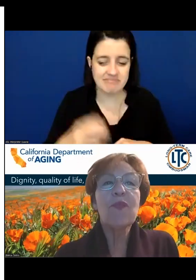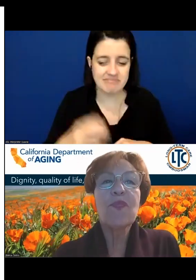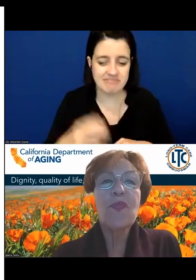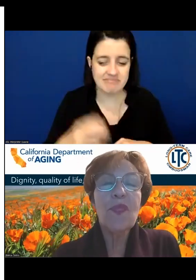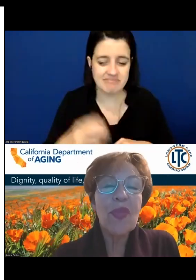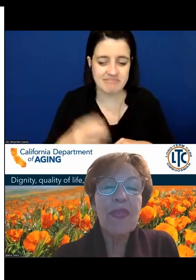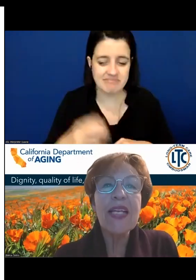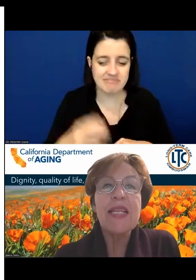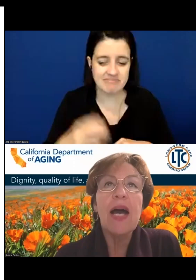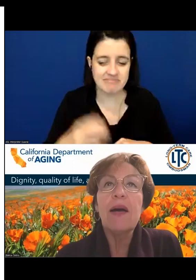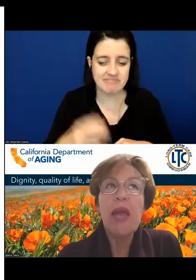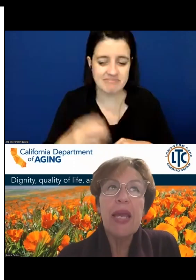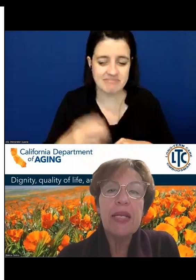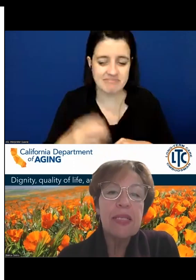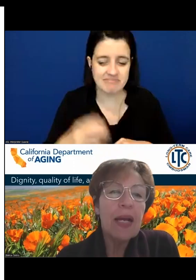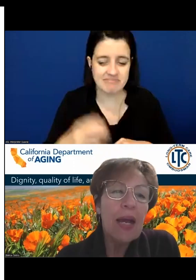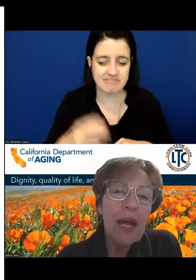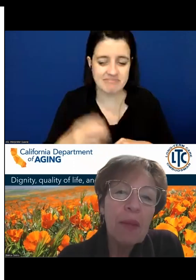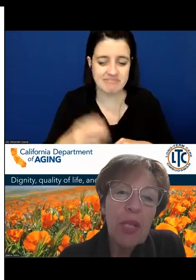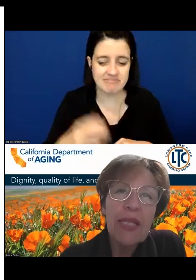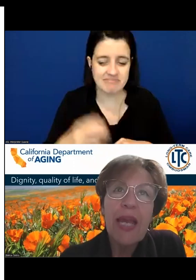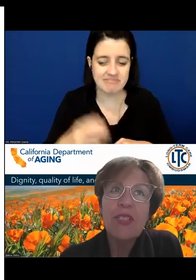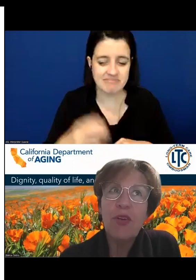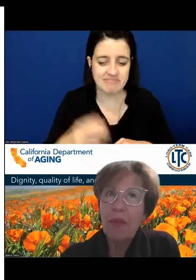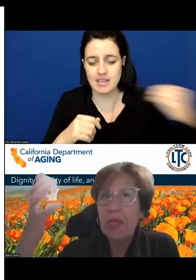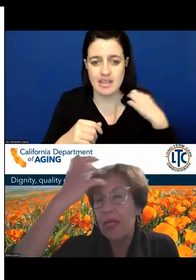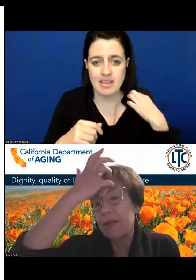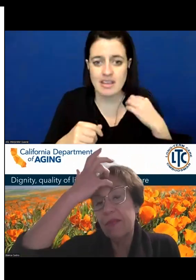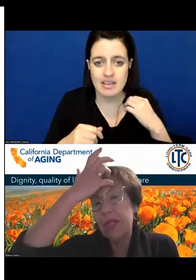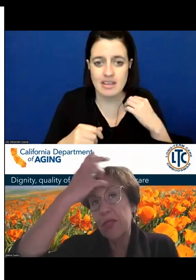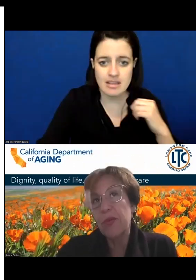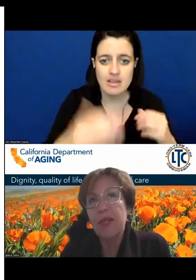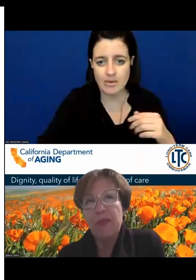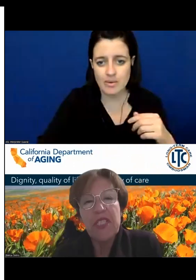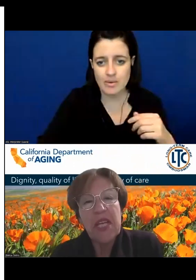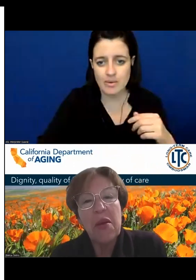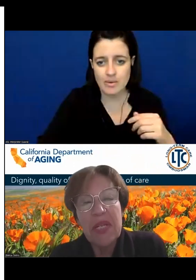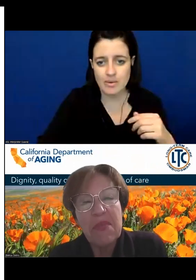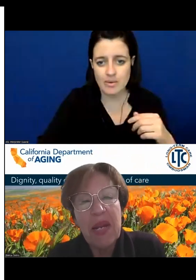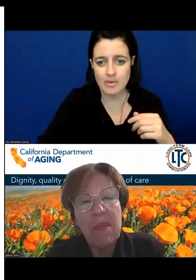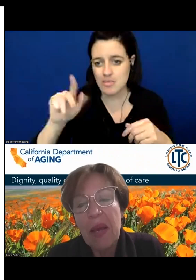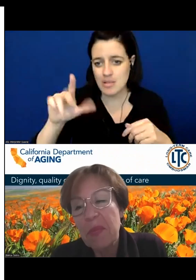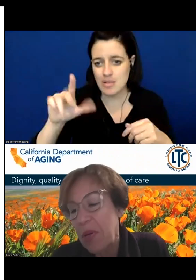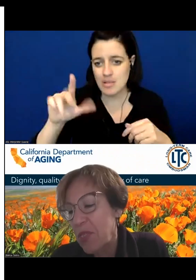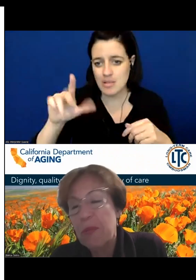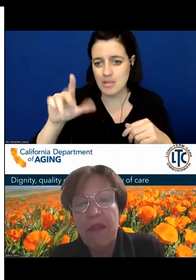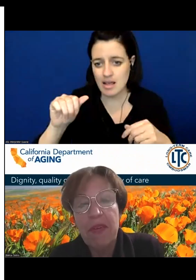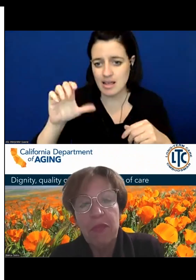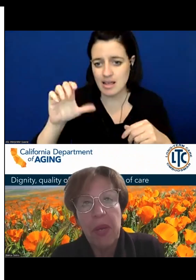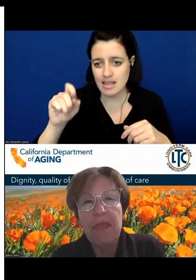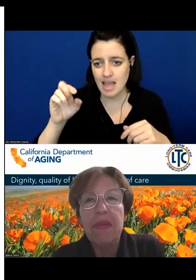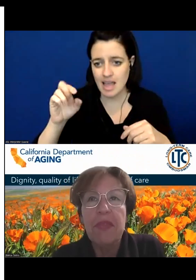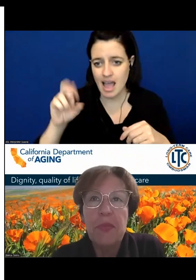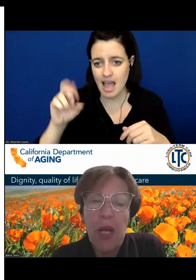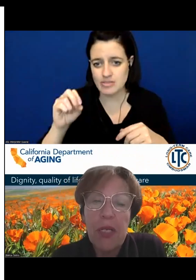So thanks. And I'm Blanca Castro. I'm the new California State Ombudsman. I'm approaching my